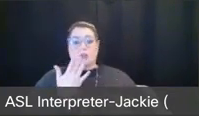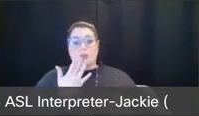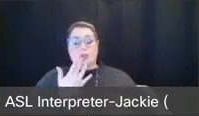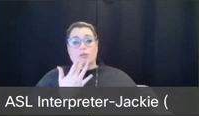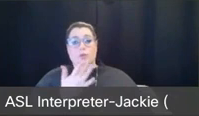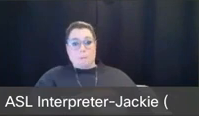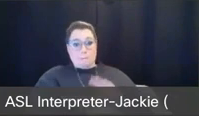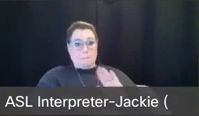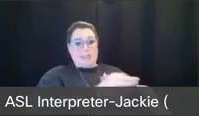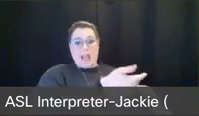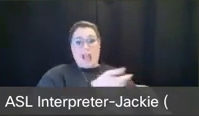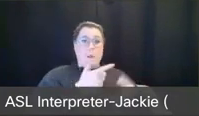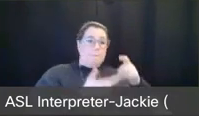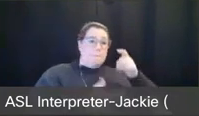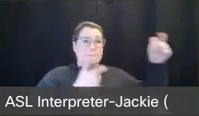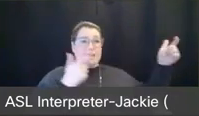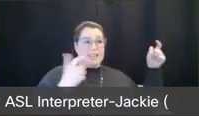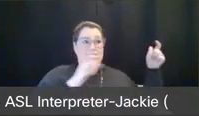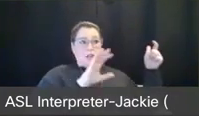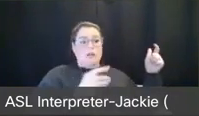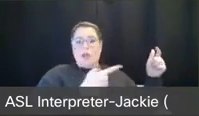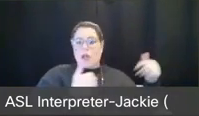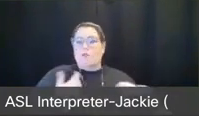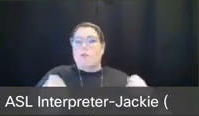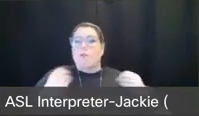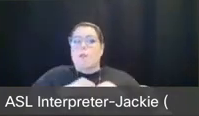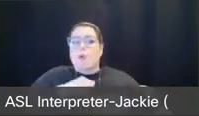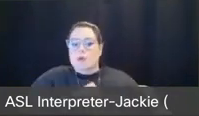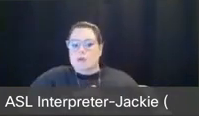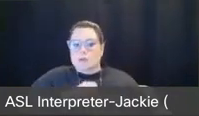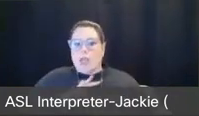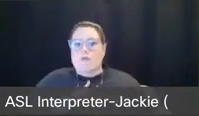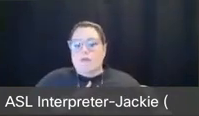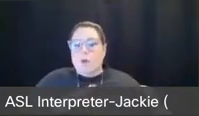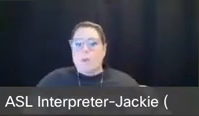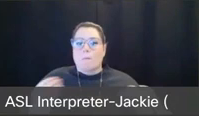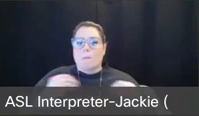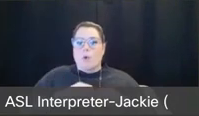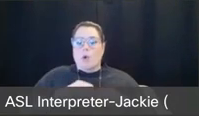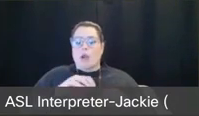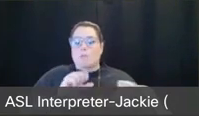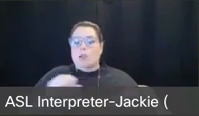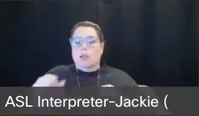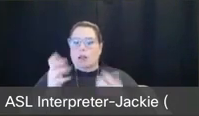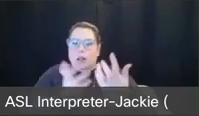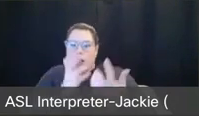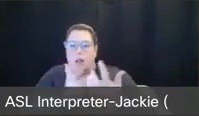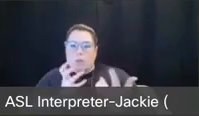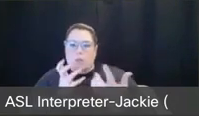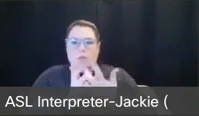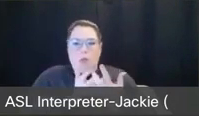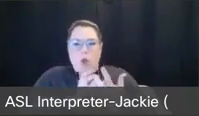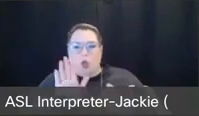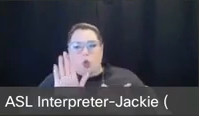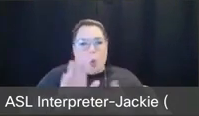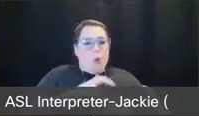in staffing, and so they may be able to meet your tight timeline, but, you know, are they going to be the more expensive option?